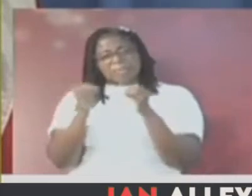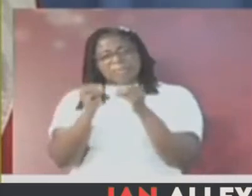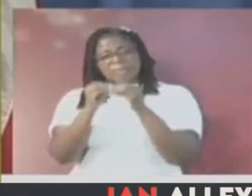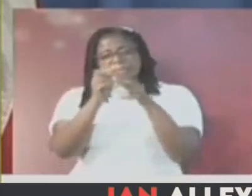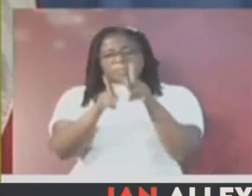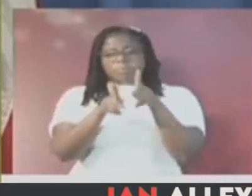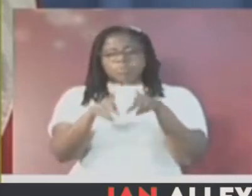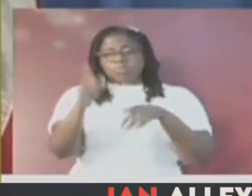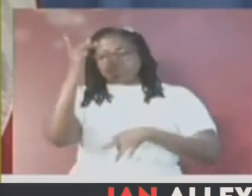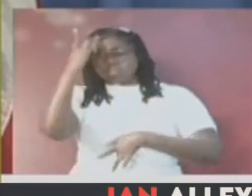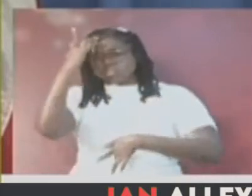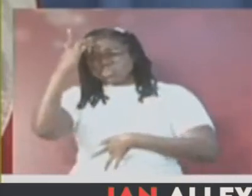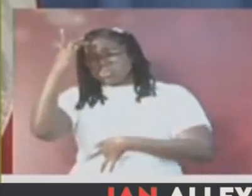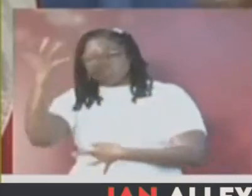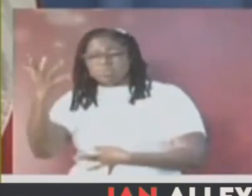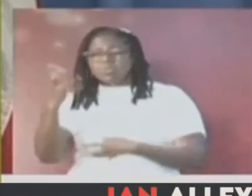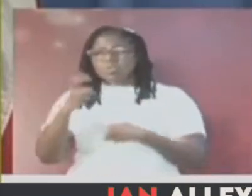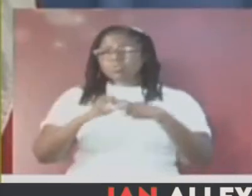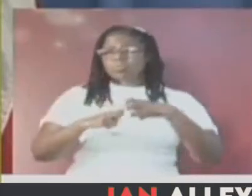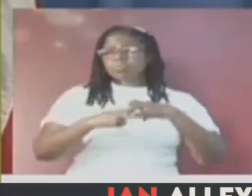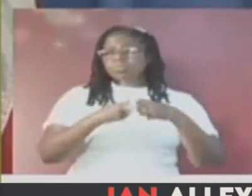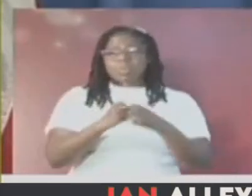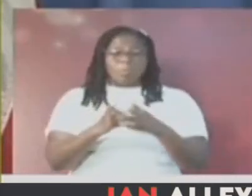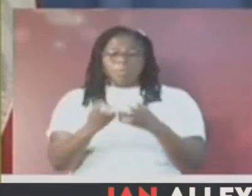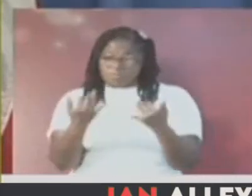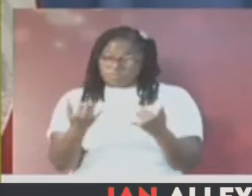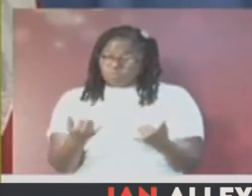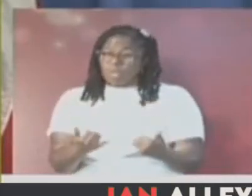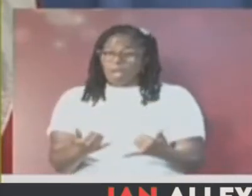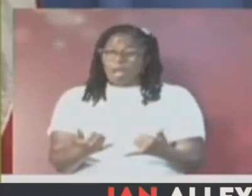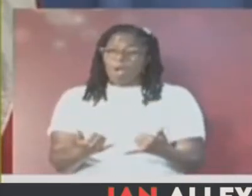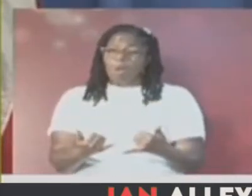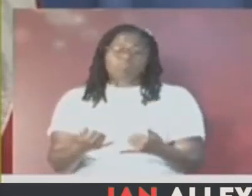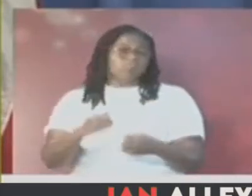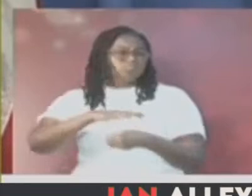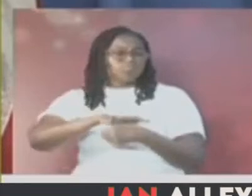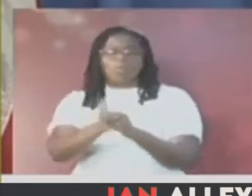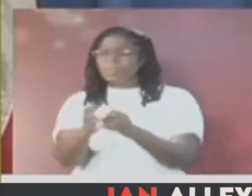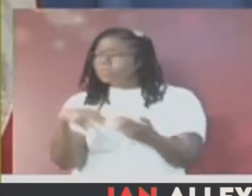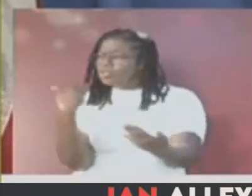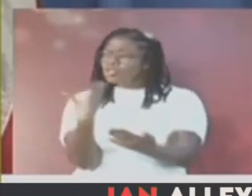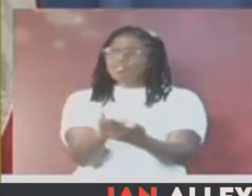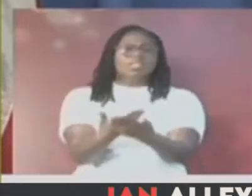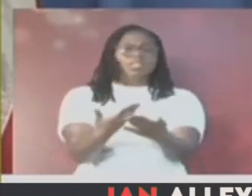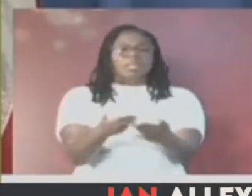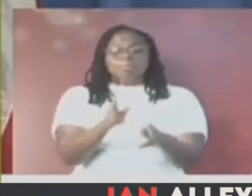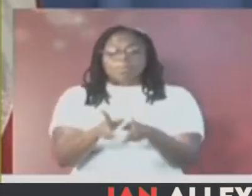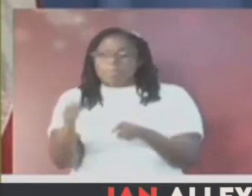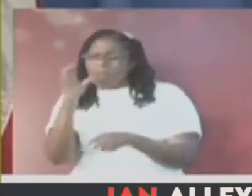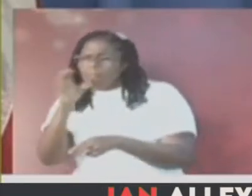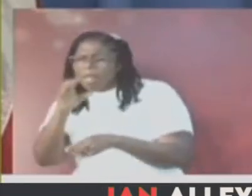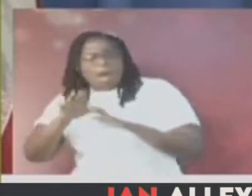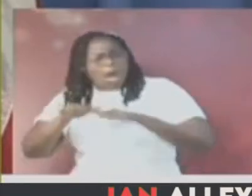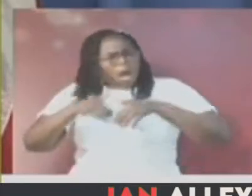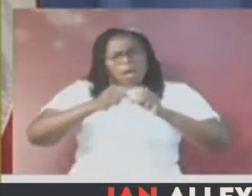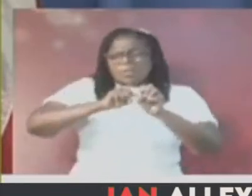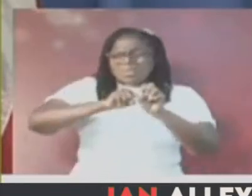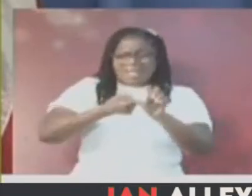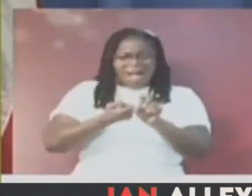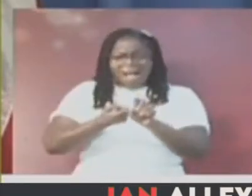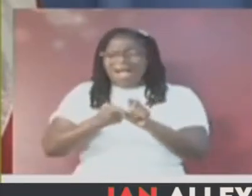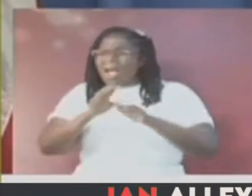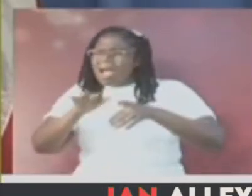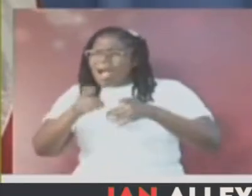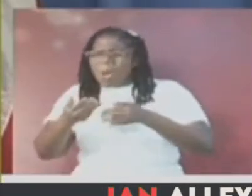beings is that this virus has just come and joined us. People are still looking for the source, but the bottom line is